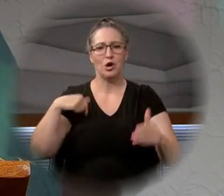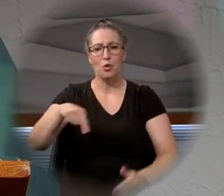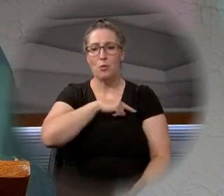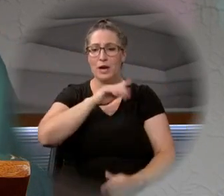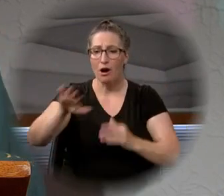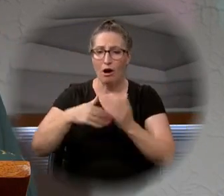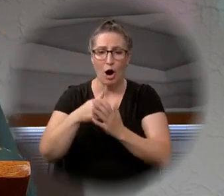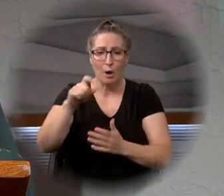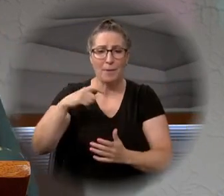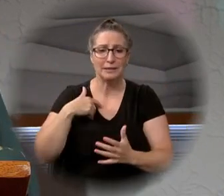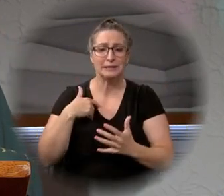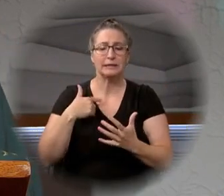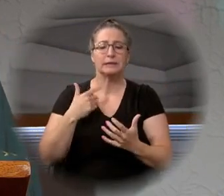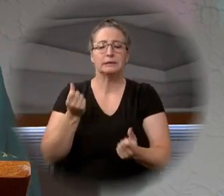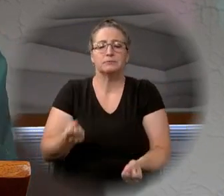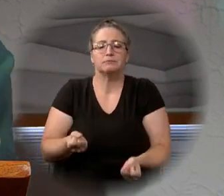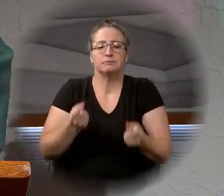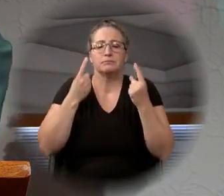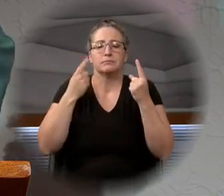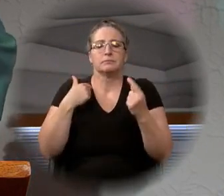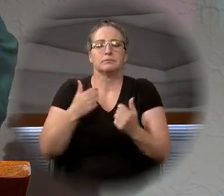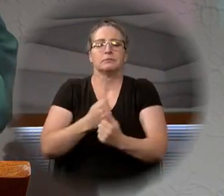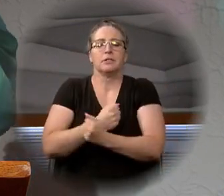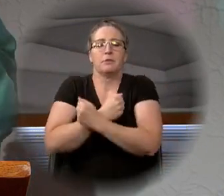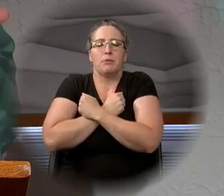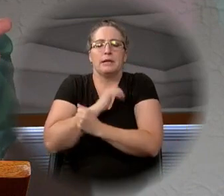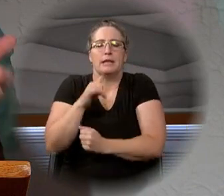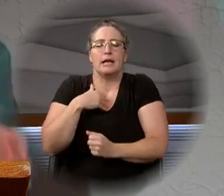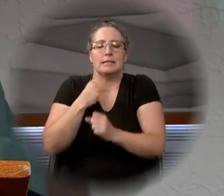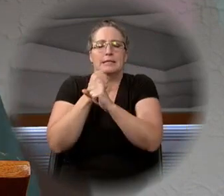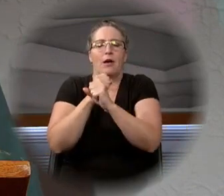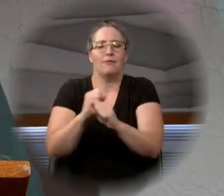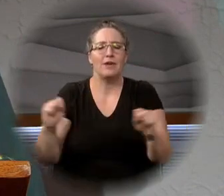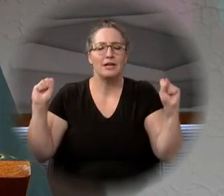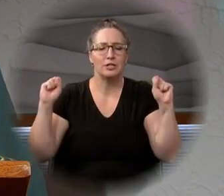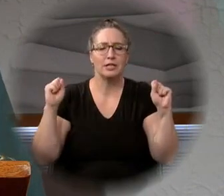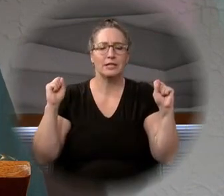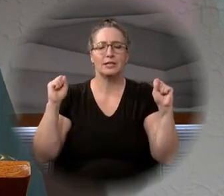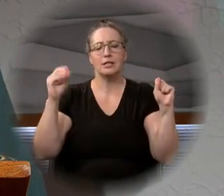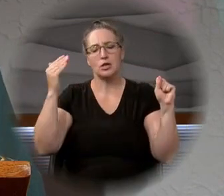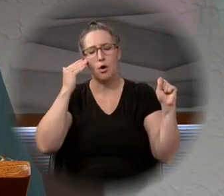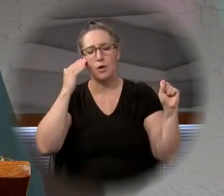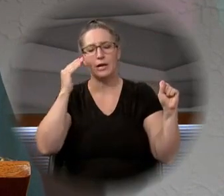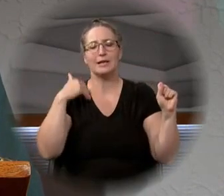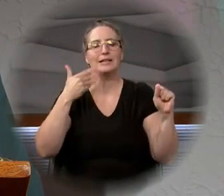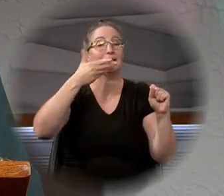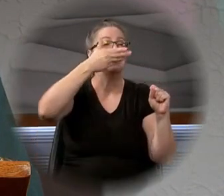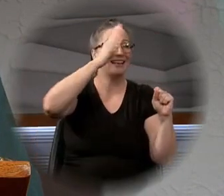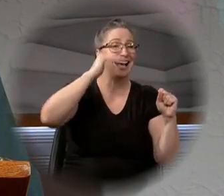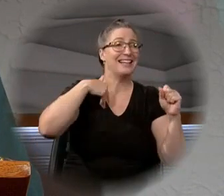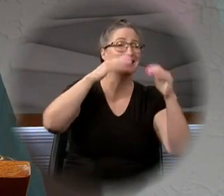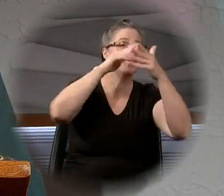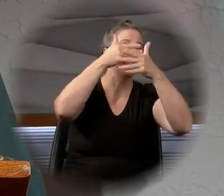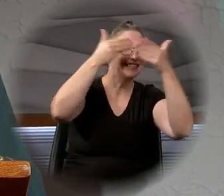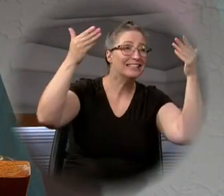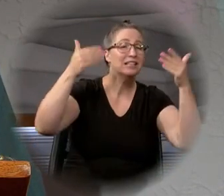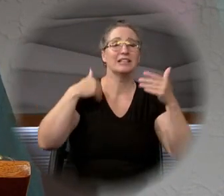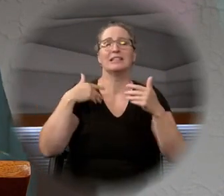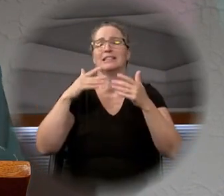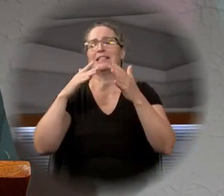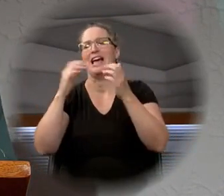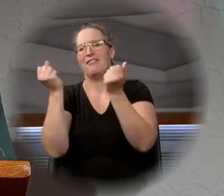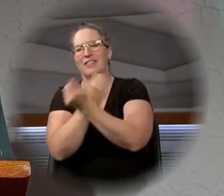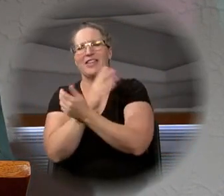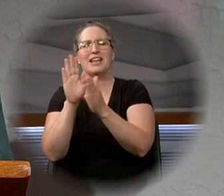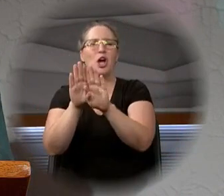embrace the salvation that opens that whole reality of the kingdom of God, the kingdom of heaven, to all